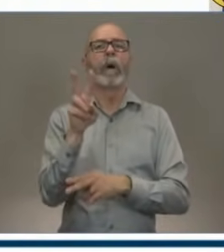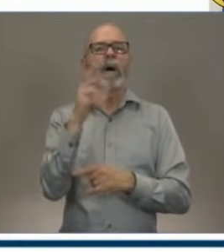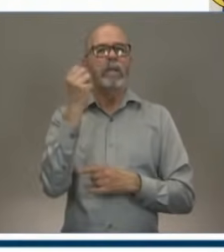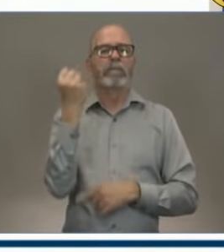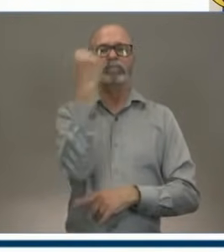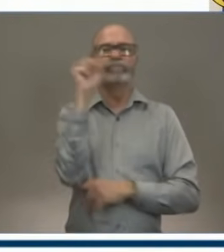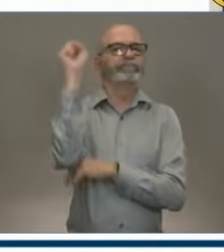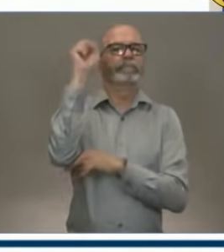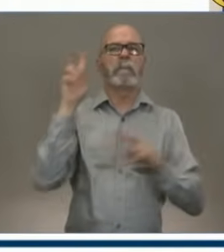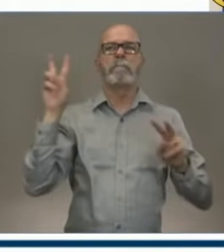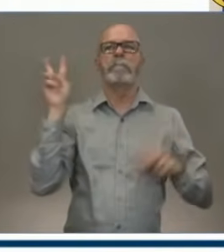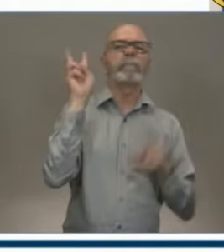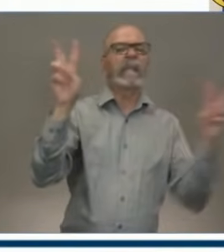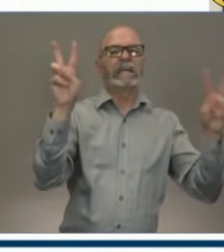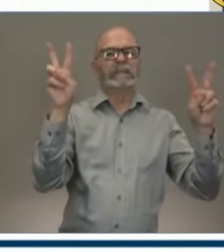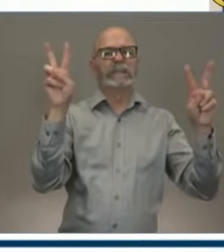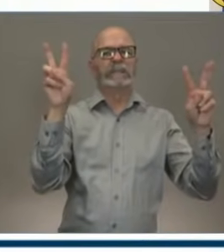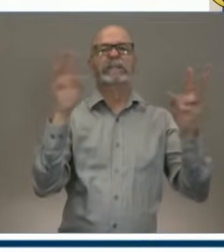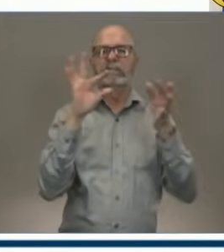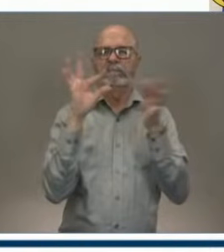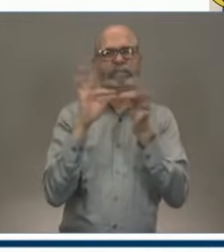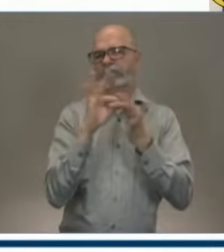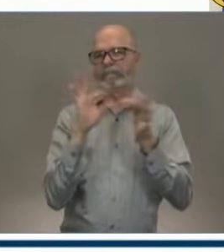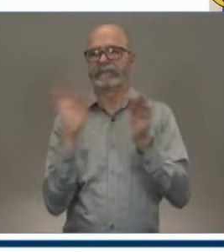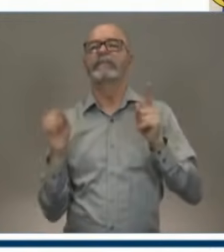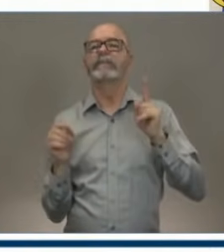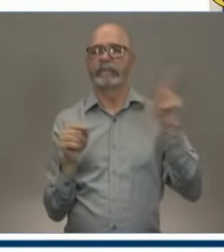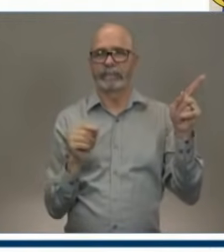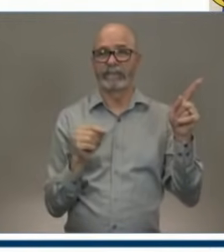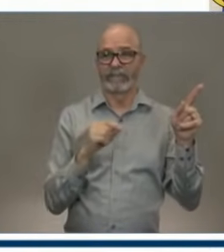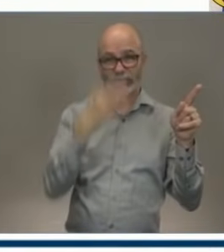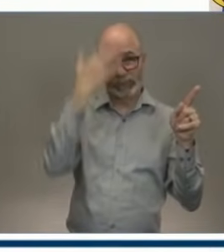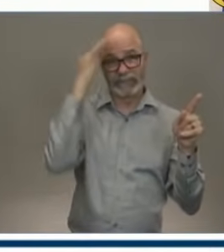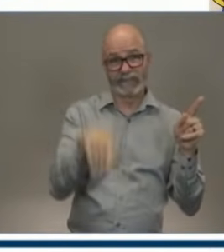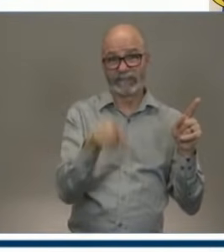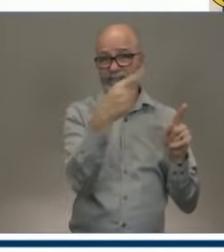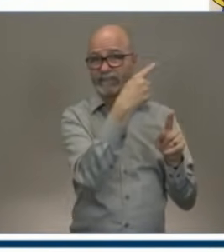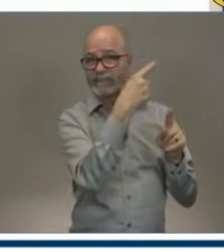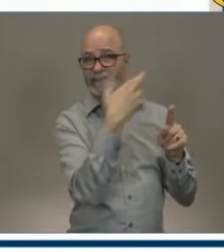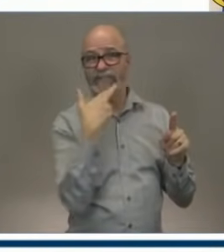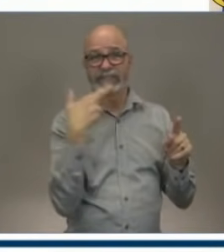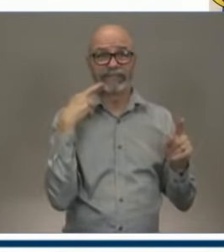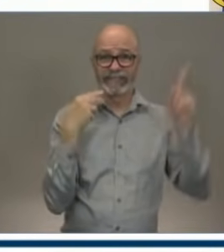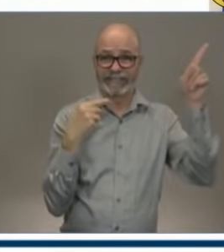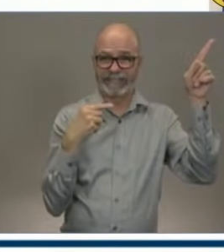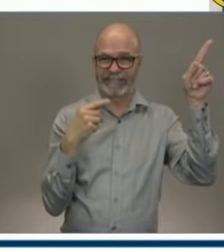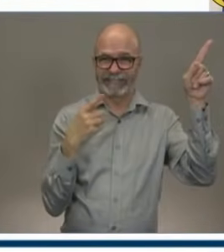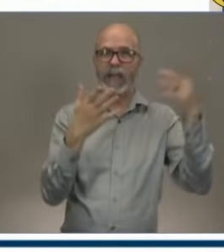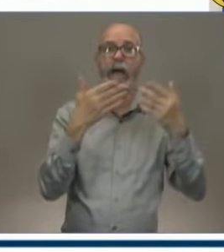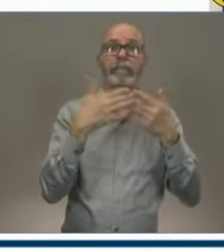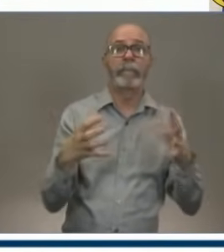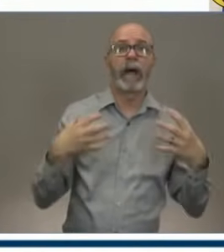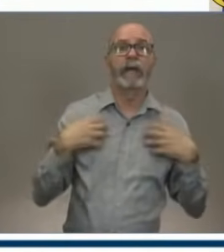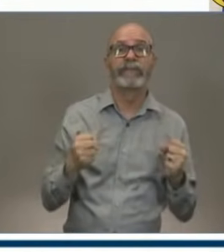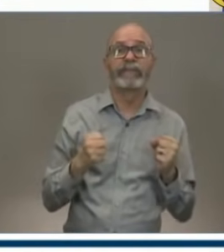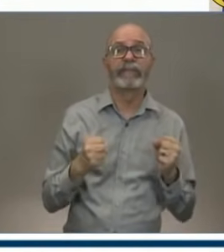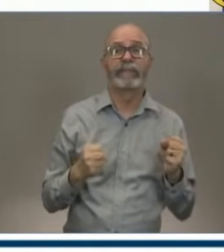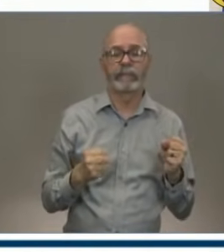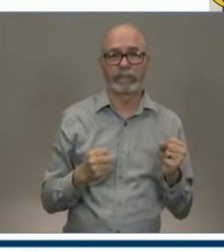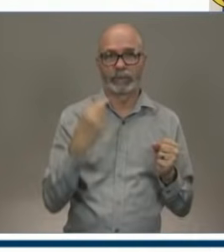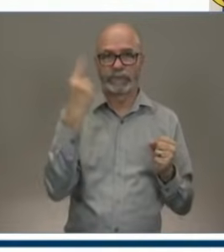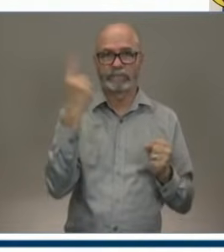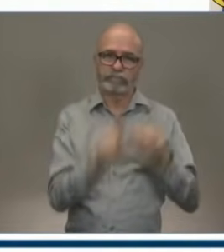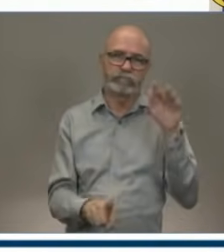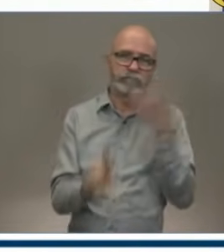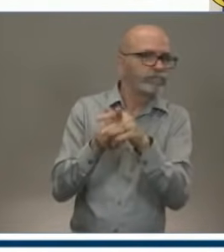public health is aware of that happening and whether they'll be attending or supervising or anything like